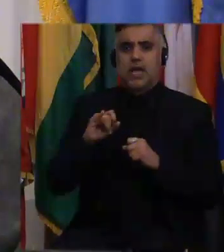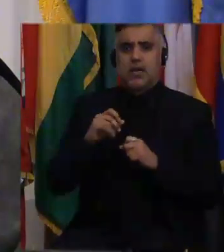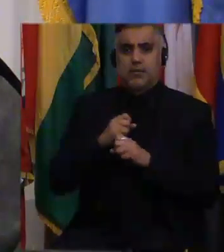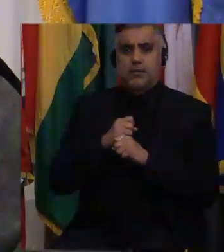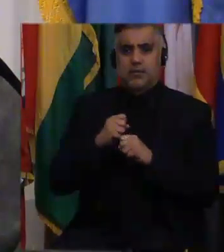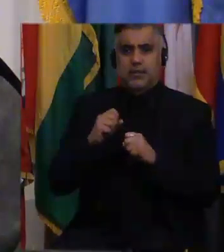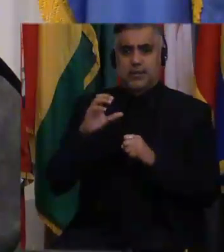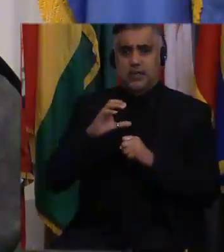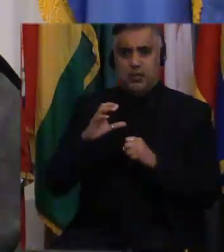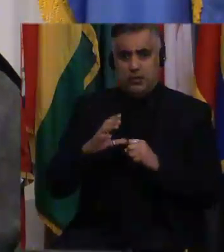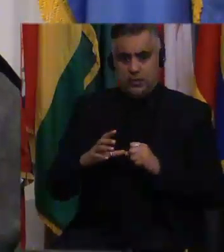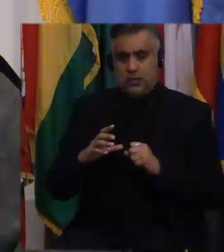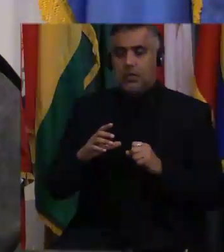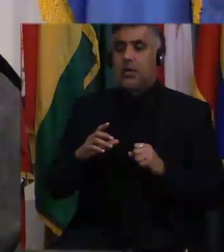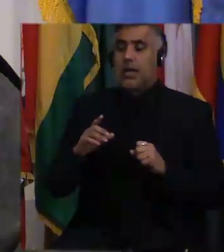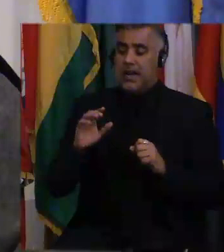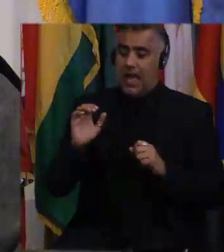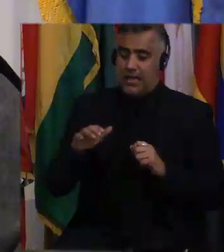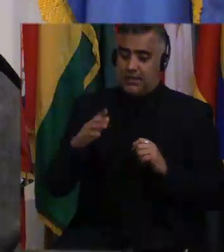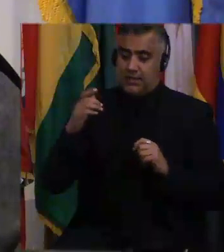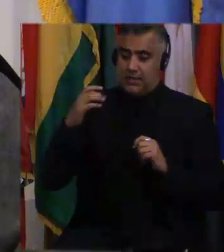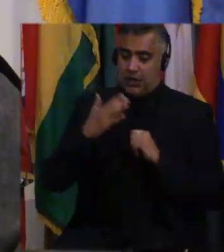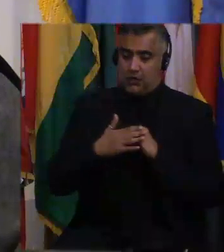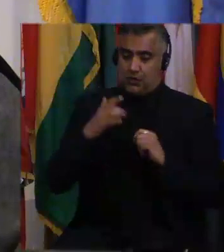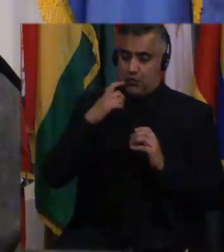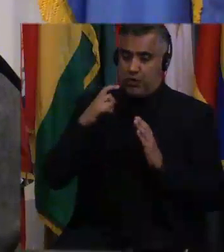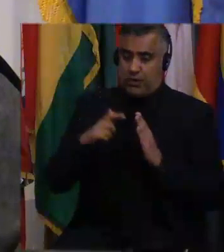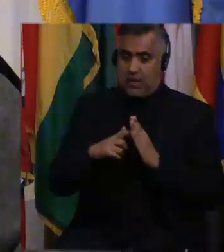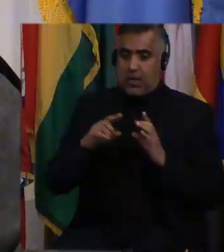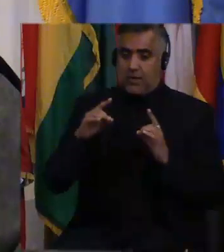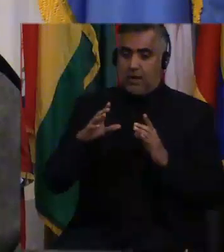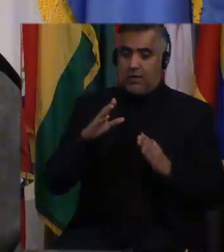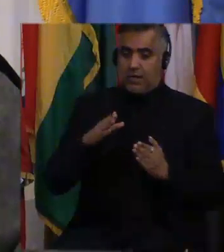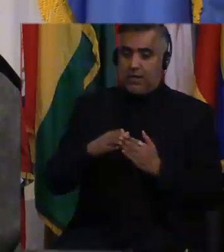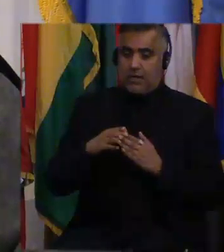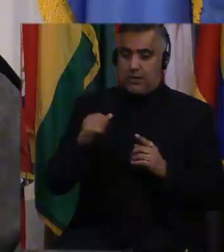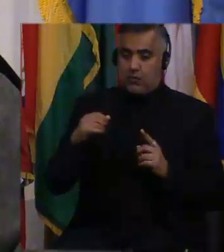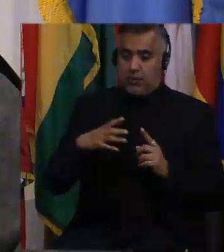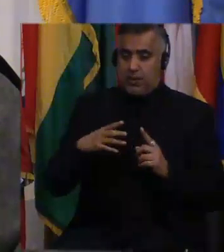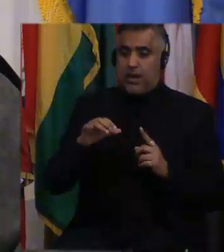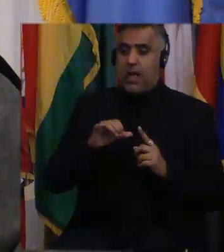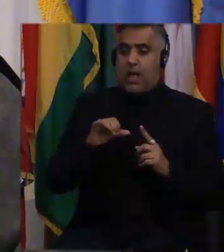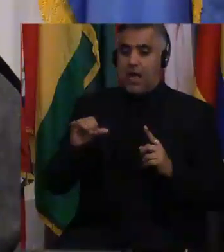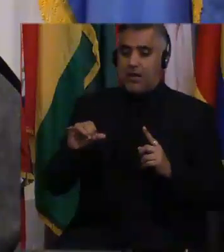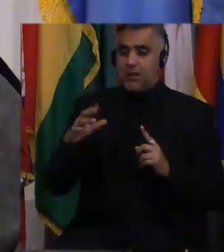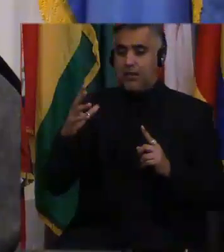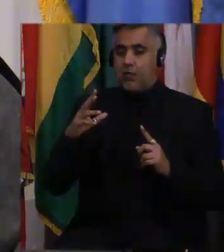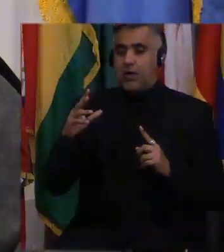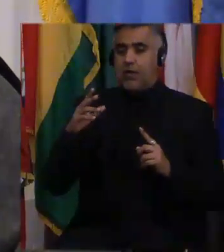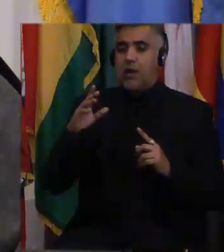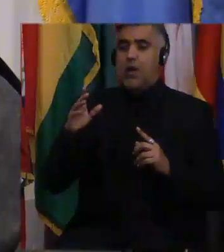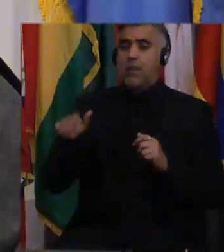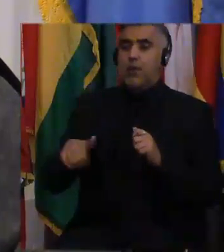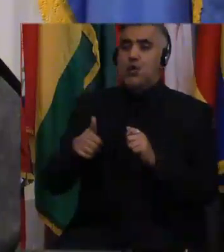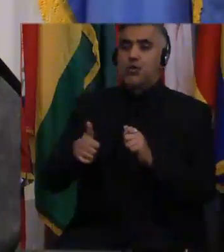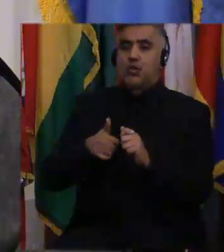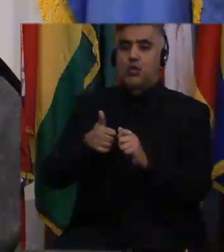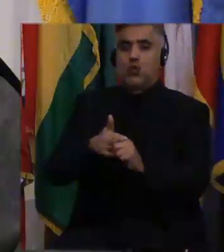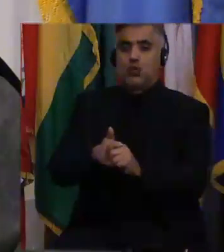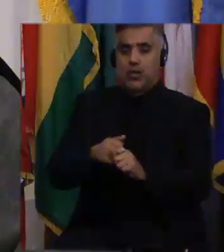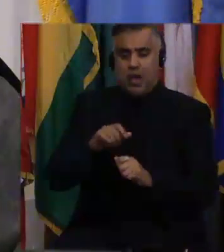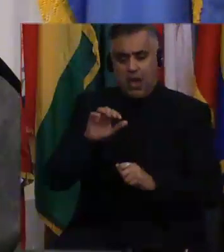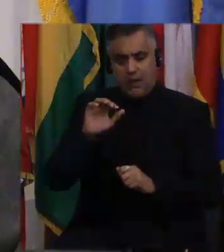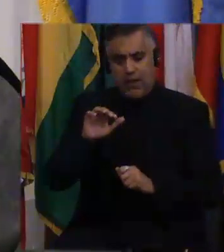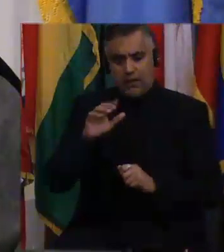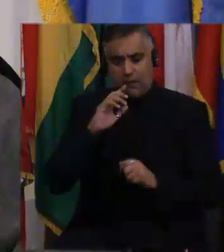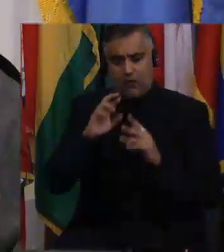the countries, first of all, to recognize violence against women as a form of persecution in asking